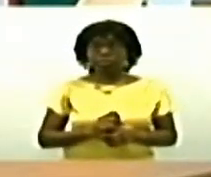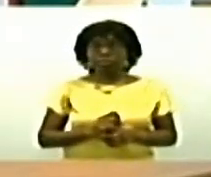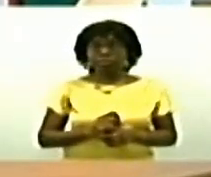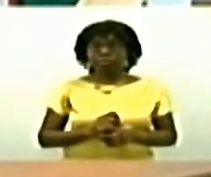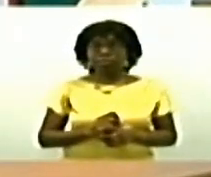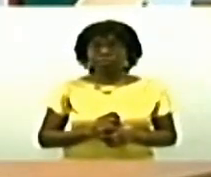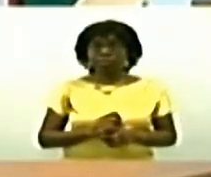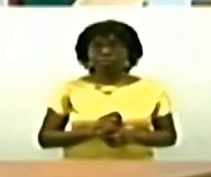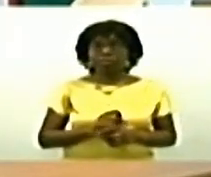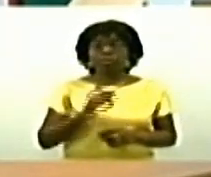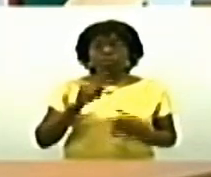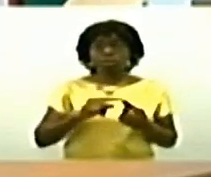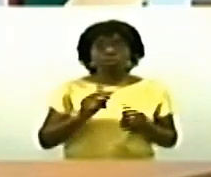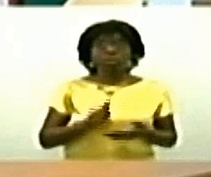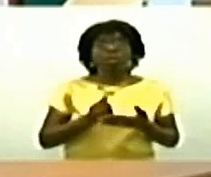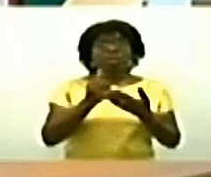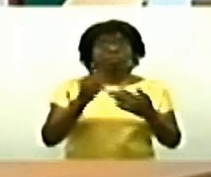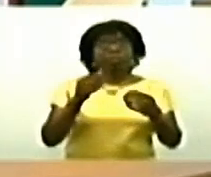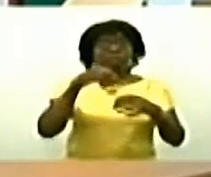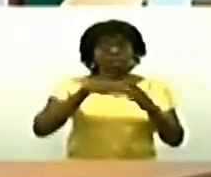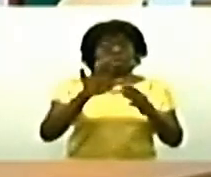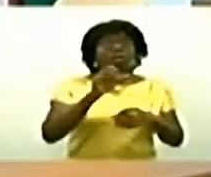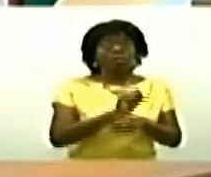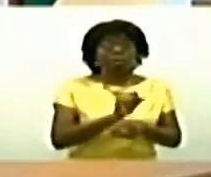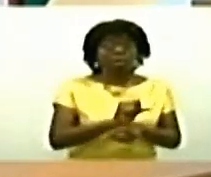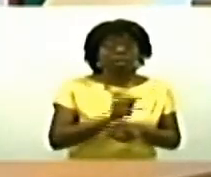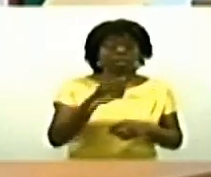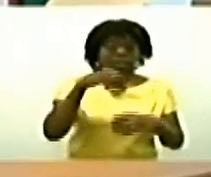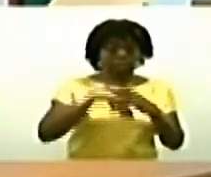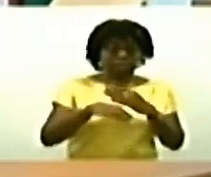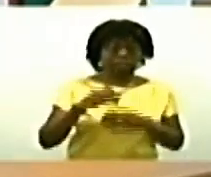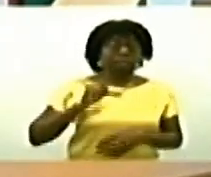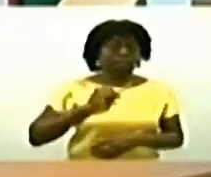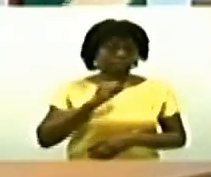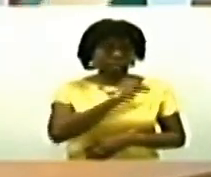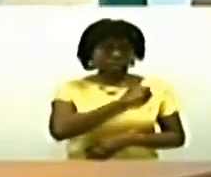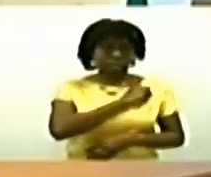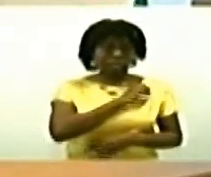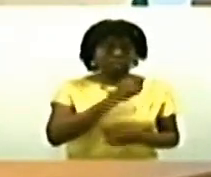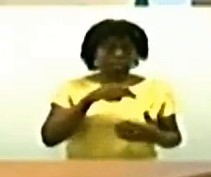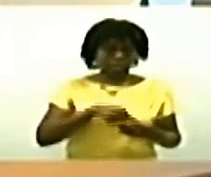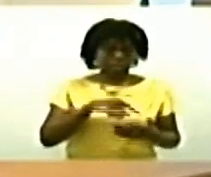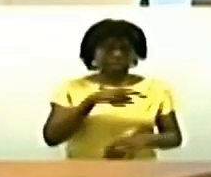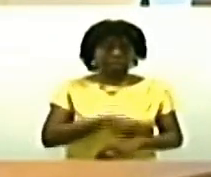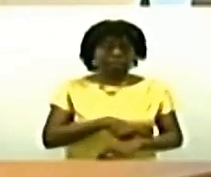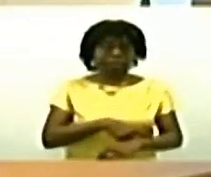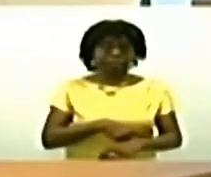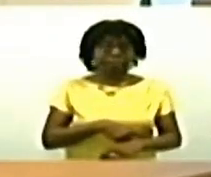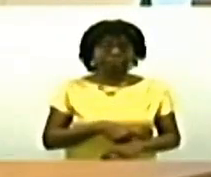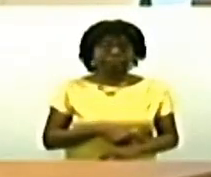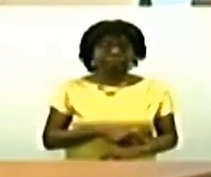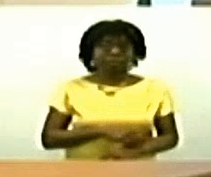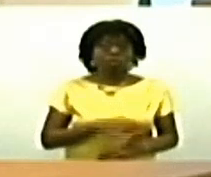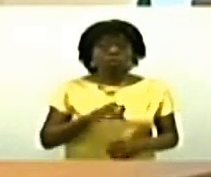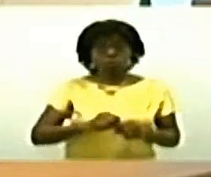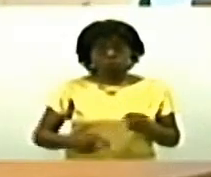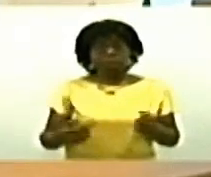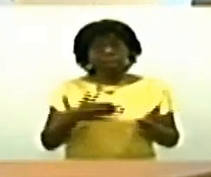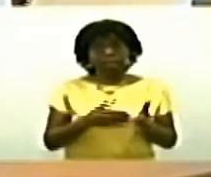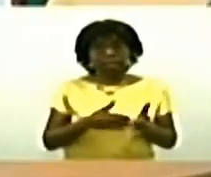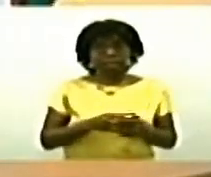to assist you in your work inside of the Senate at this time. So once again, members of the